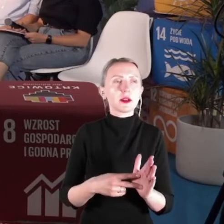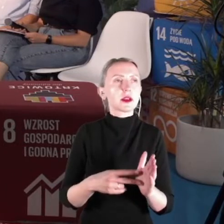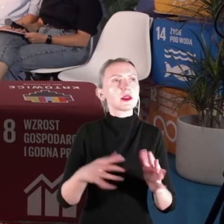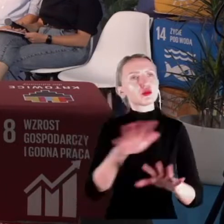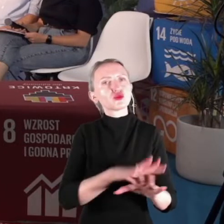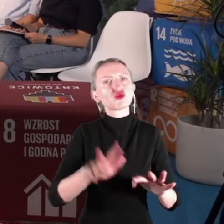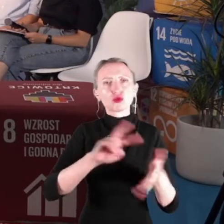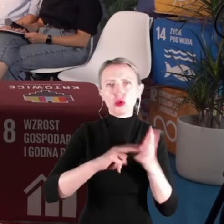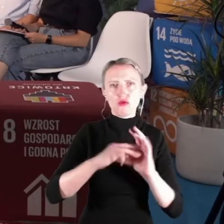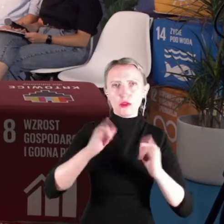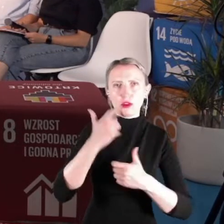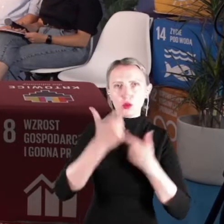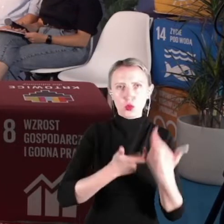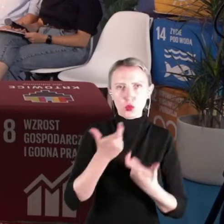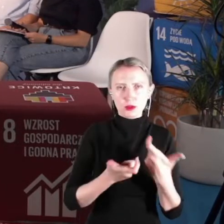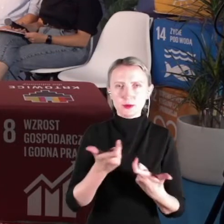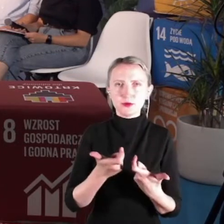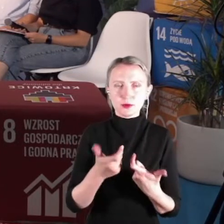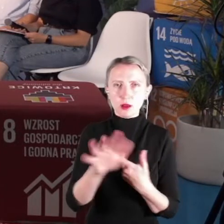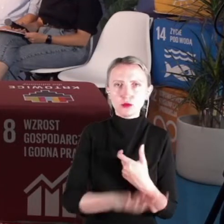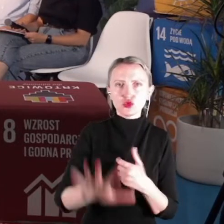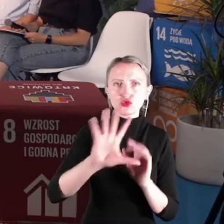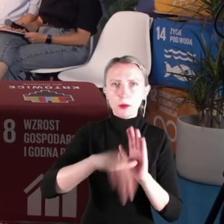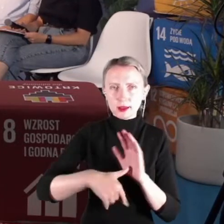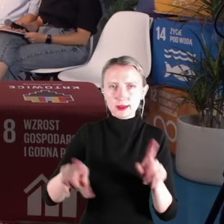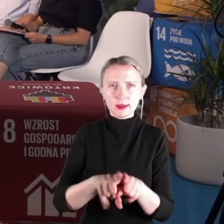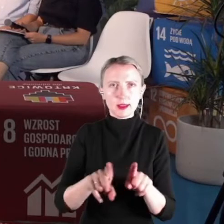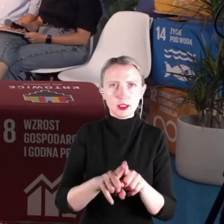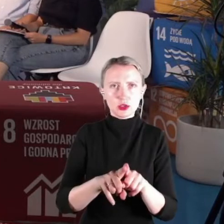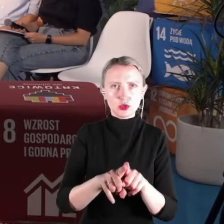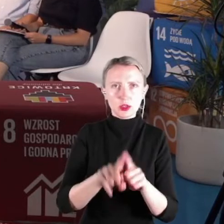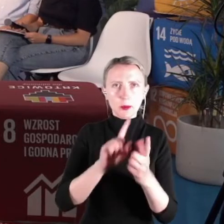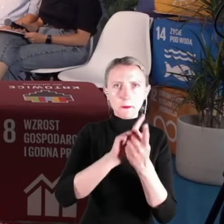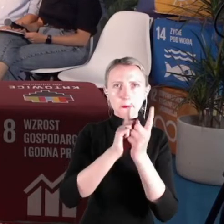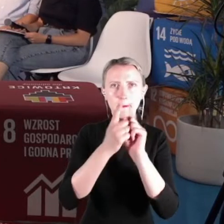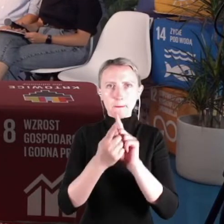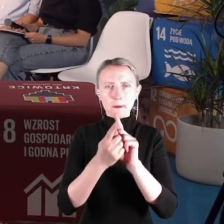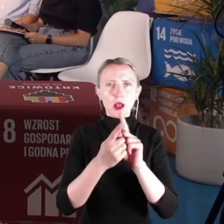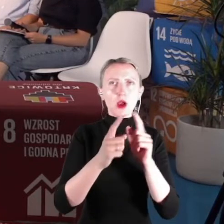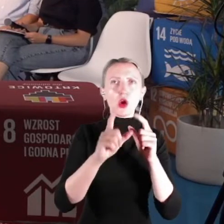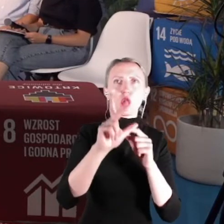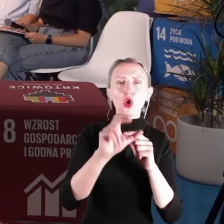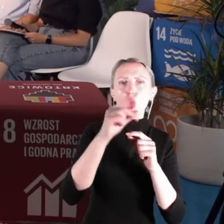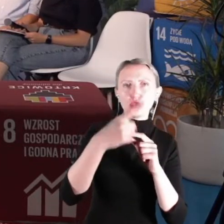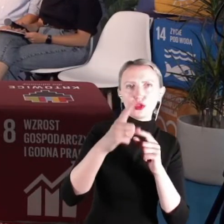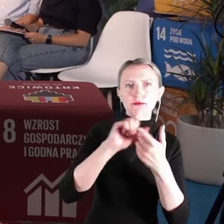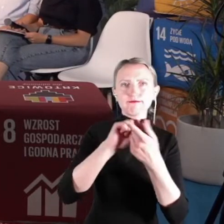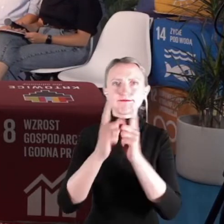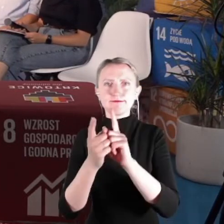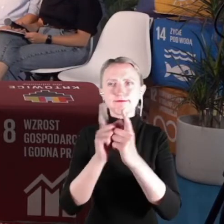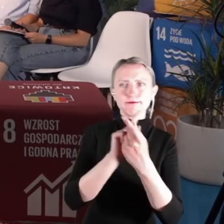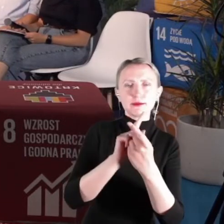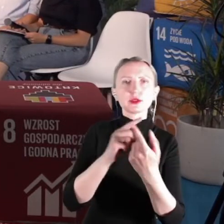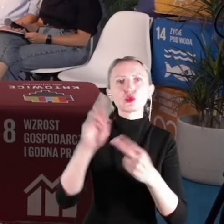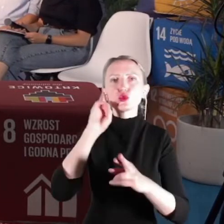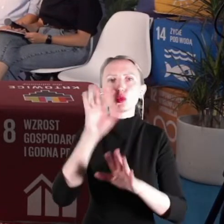depends on a decoding and coding phase to understand the neighborhood and to offer like an alternative